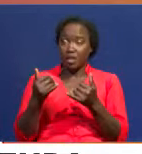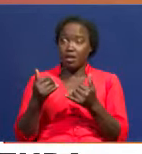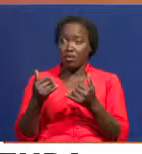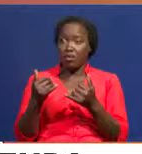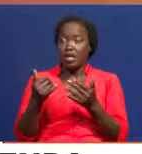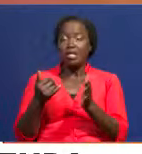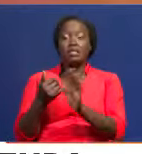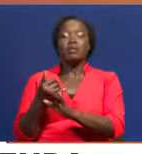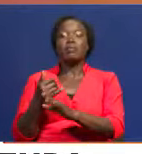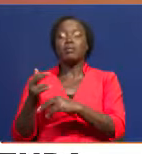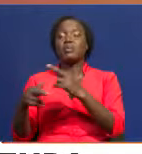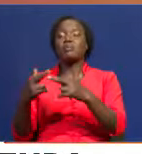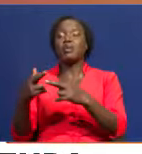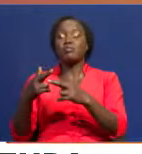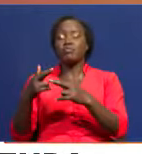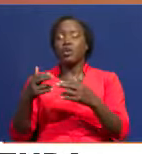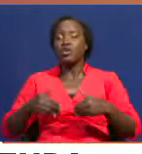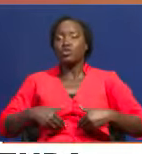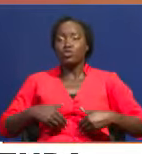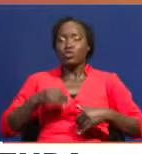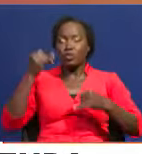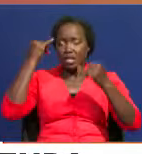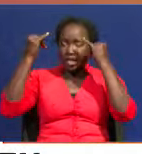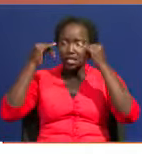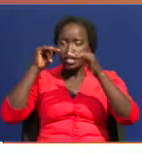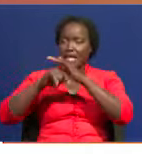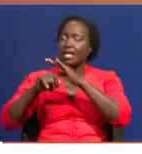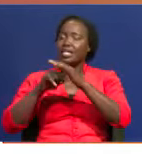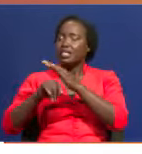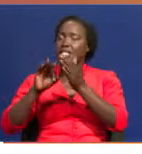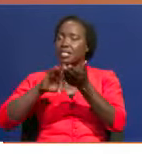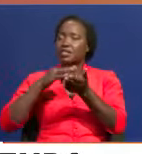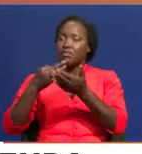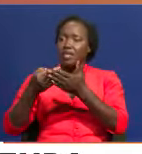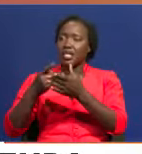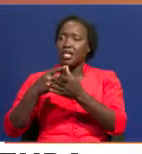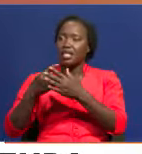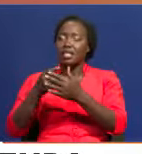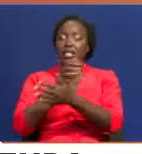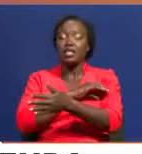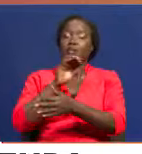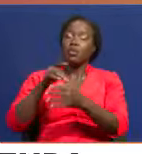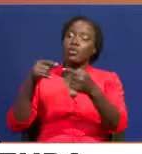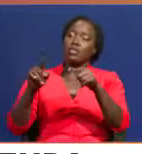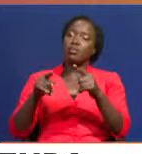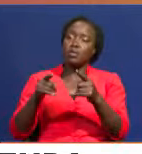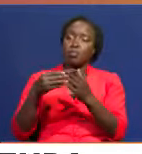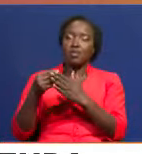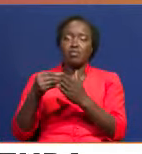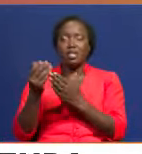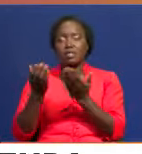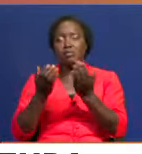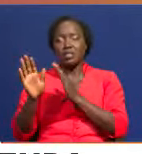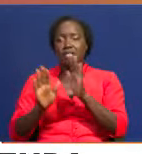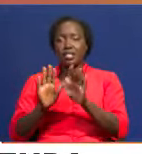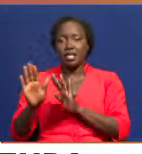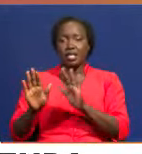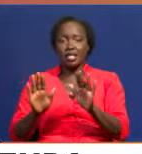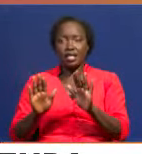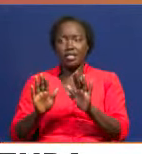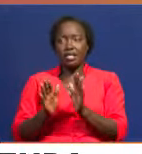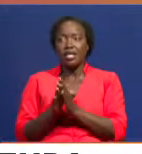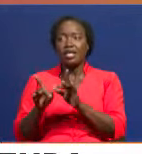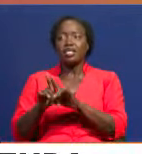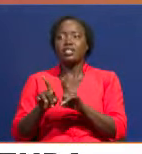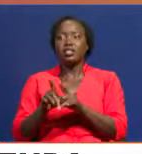it so that those youths who have ideas can be able to access this fund, and then they can empower themselves by financing their businesses. And